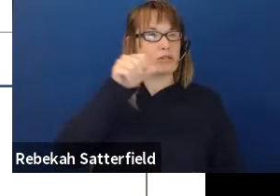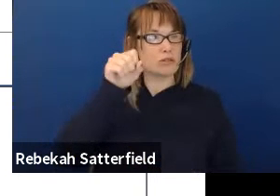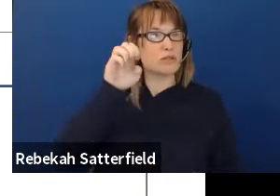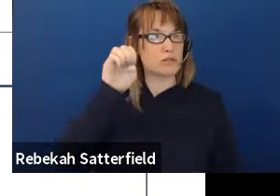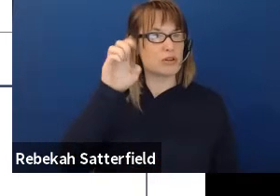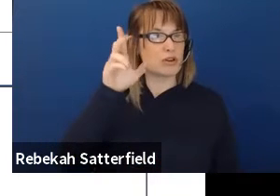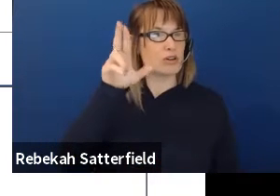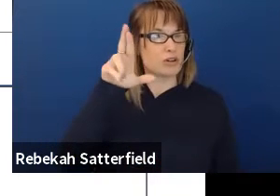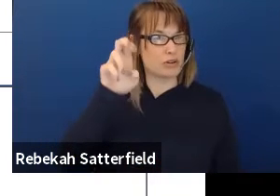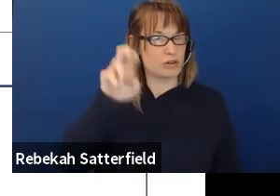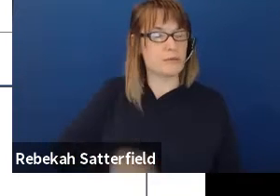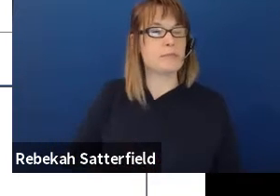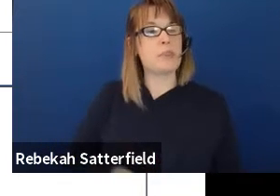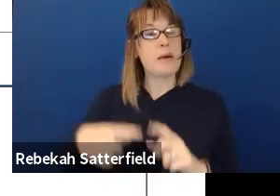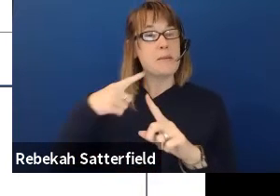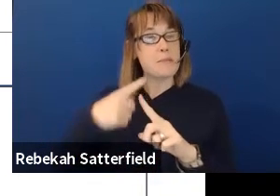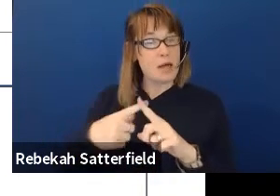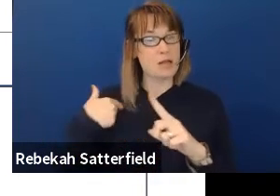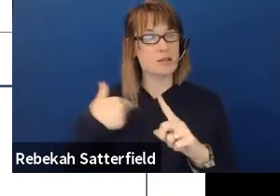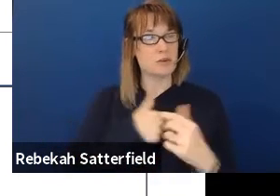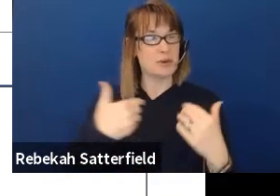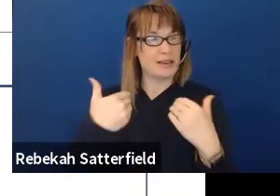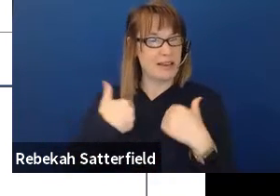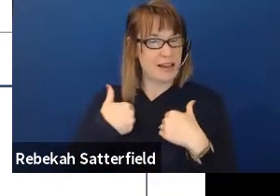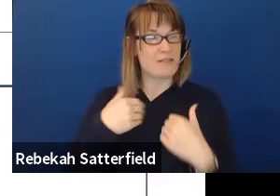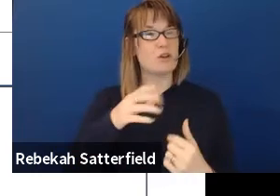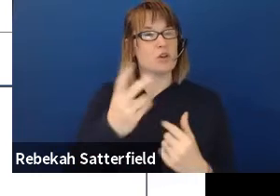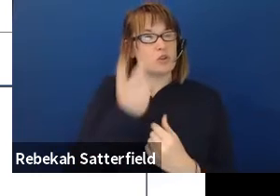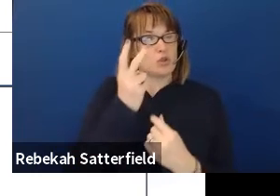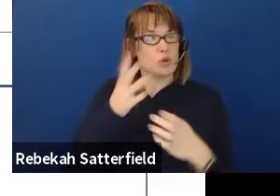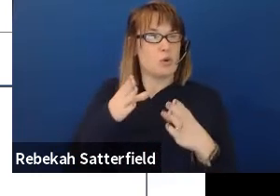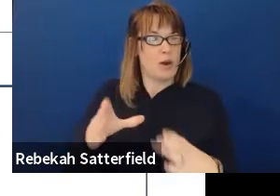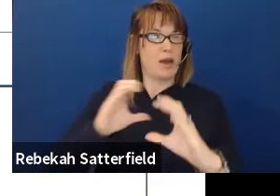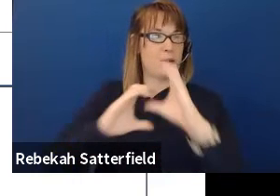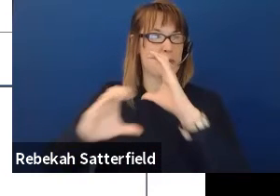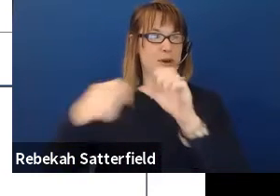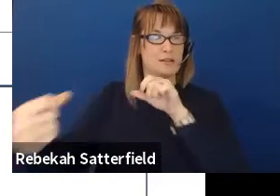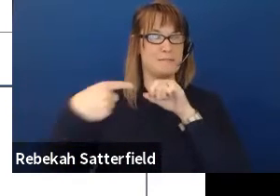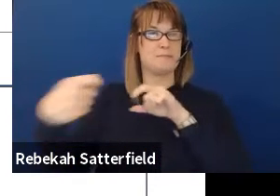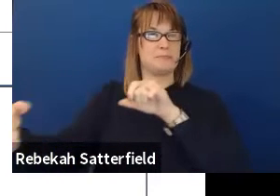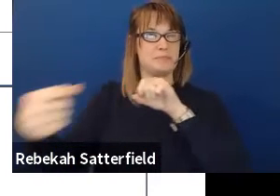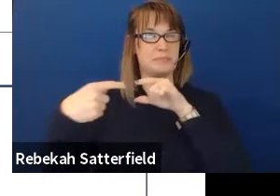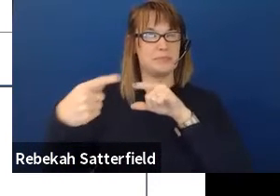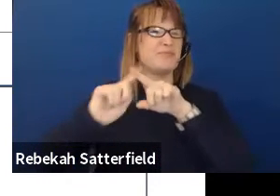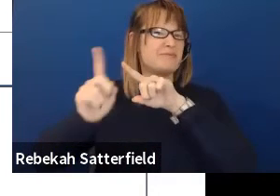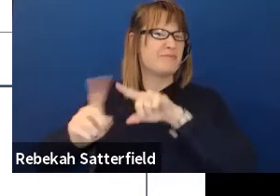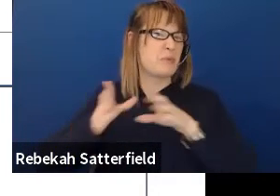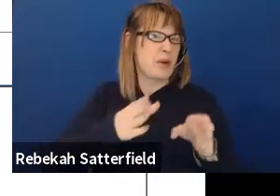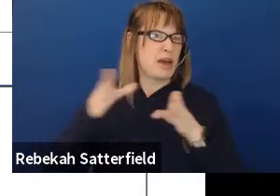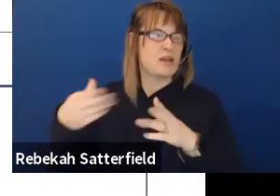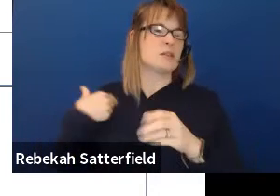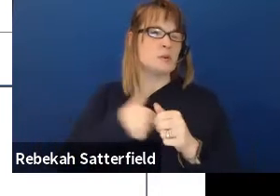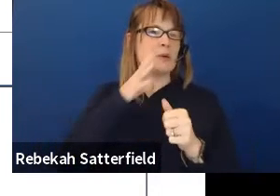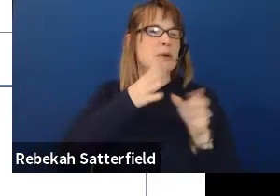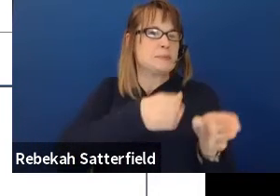device. And in addition to that, Cinzy allows for bidirectional communication with patients in a variety of modalities, and we'll dig